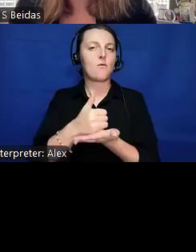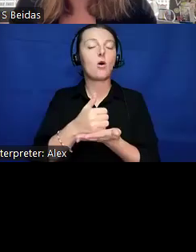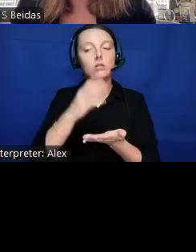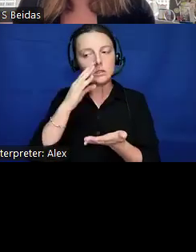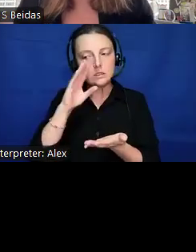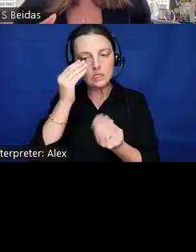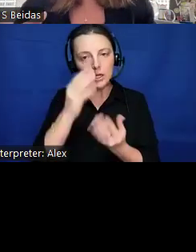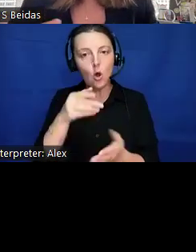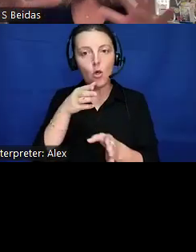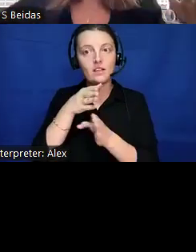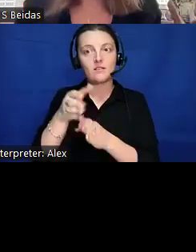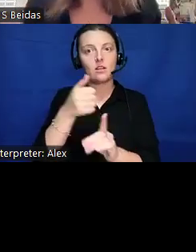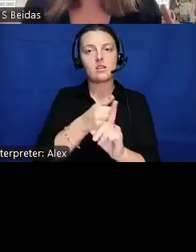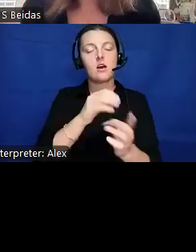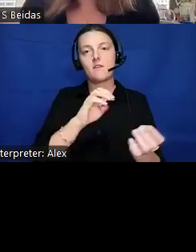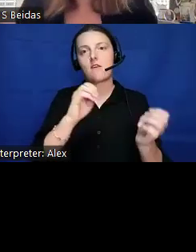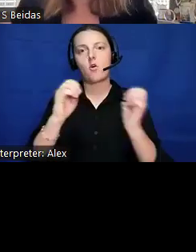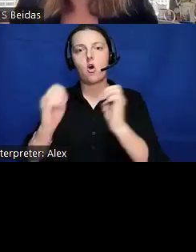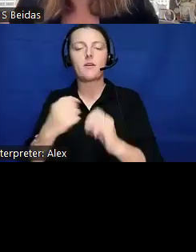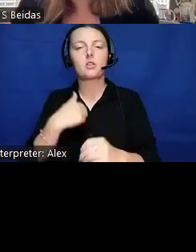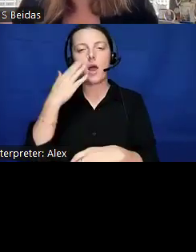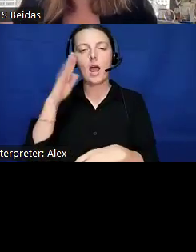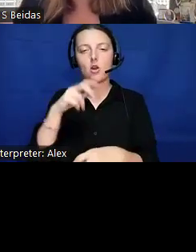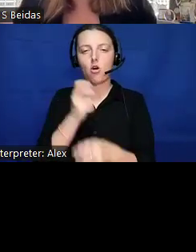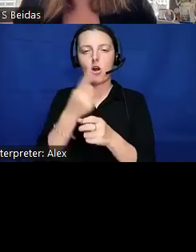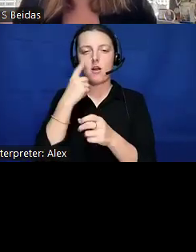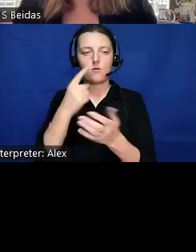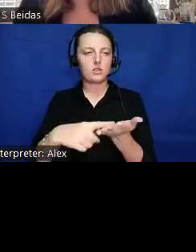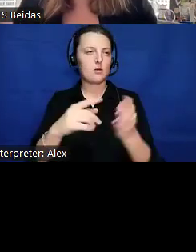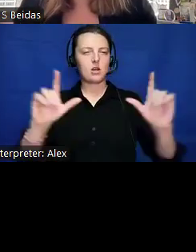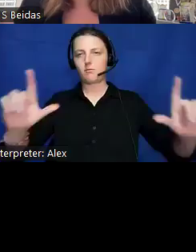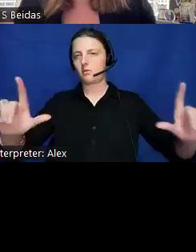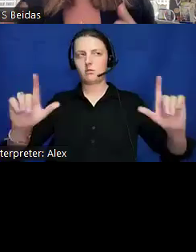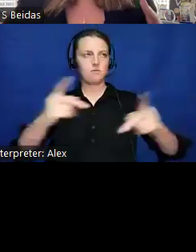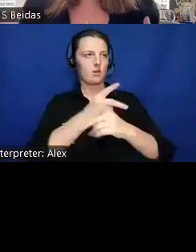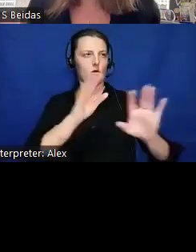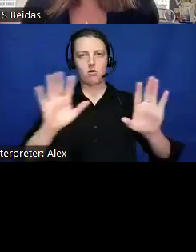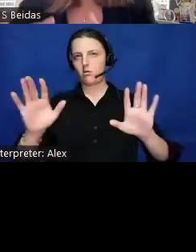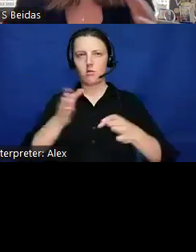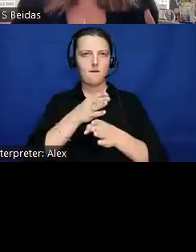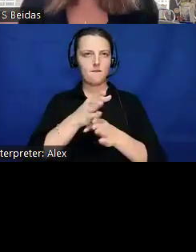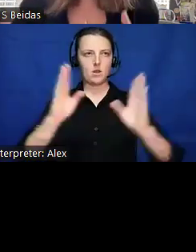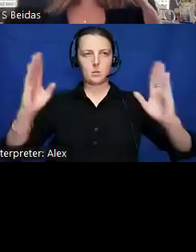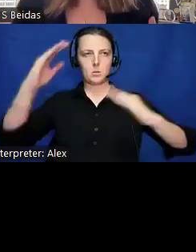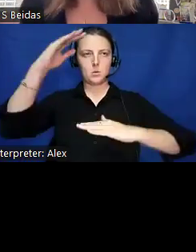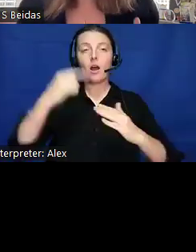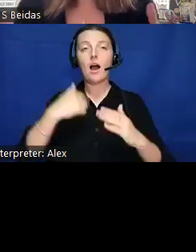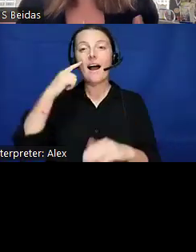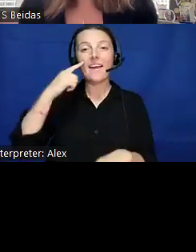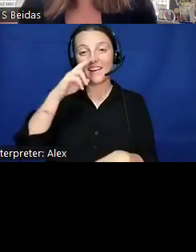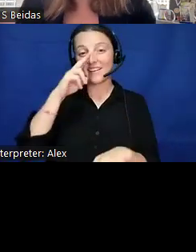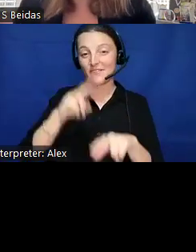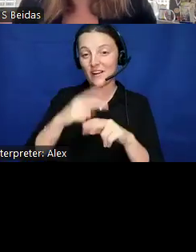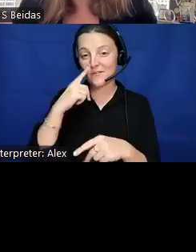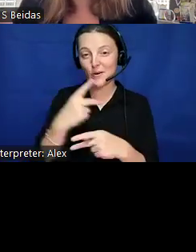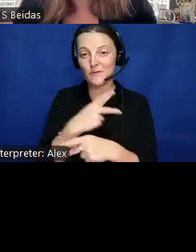I know sometimes it can be challenging to kind of map the boundaries of the field. I think it's one of the fun aspects. We're still kind of discovering